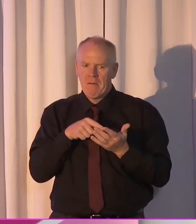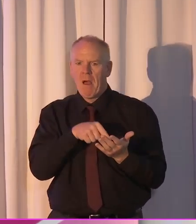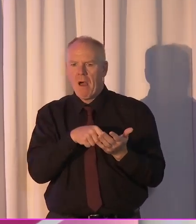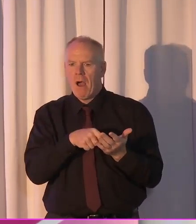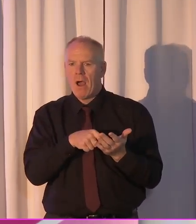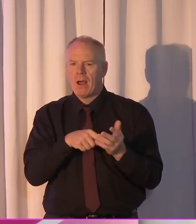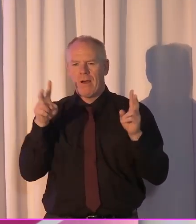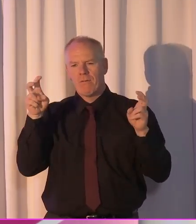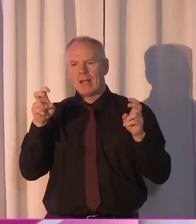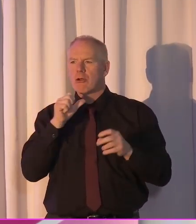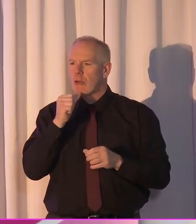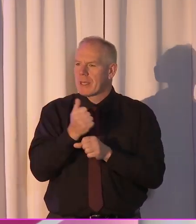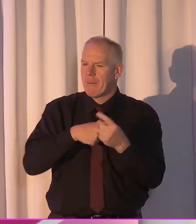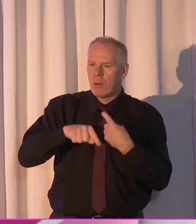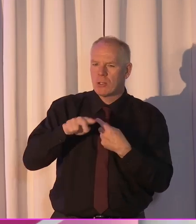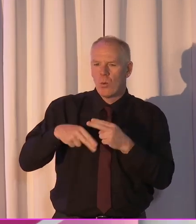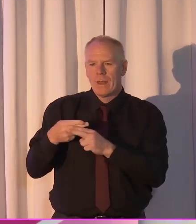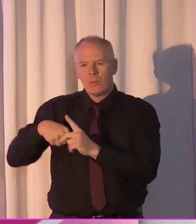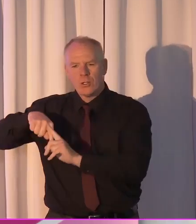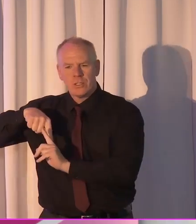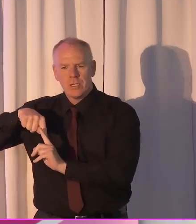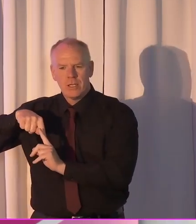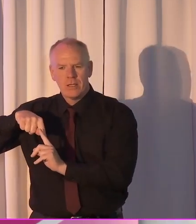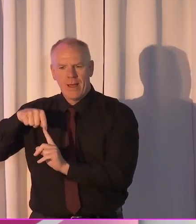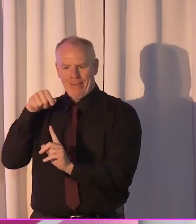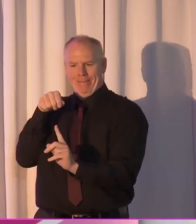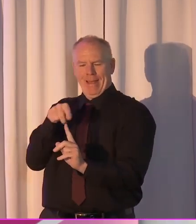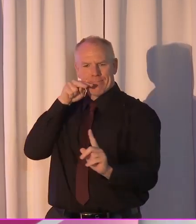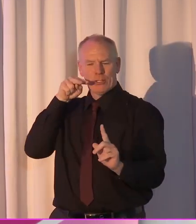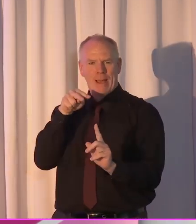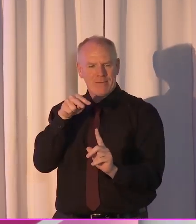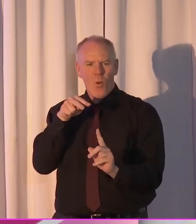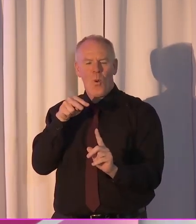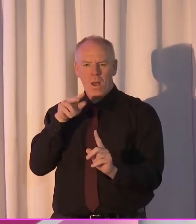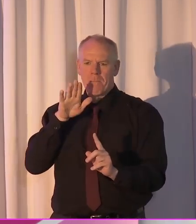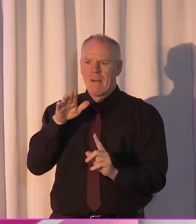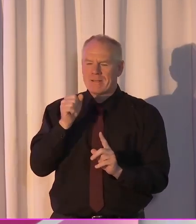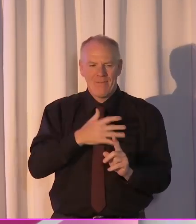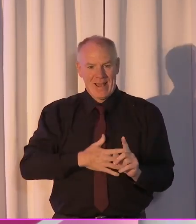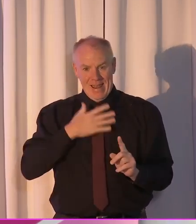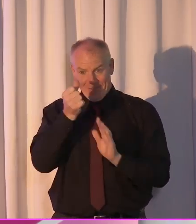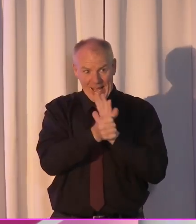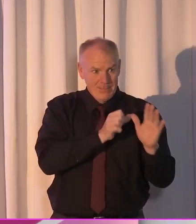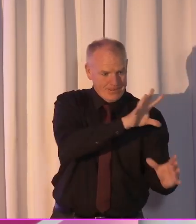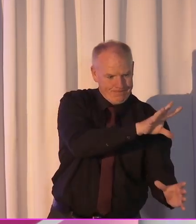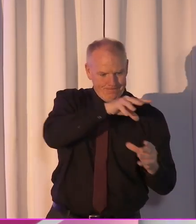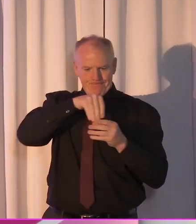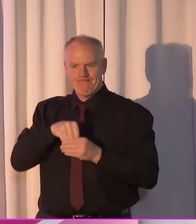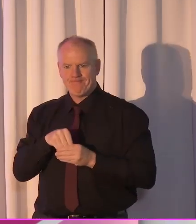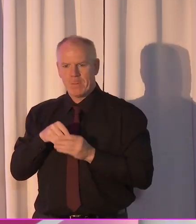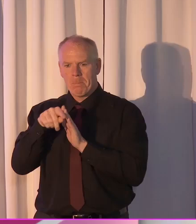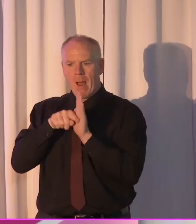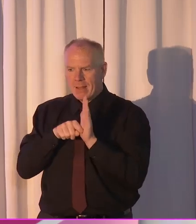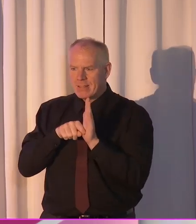power of the phrase, nothing about us and without us. And from my perspective, it is essential for lived experience to feed into